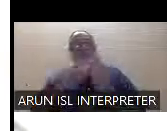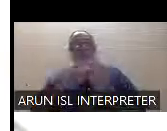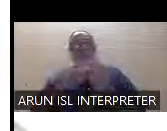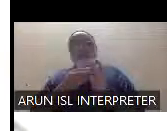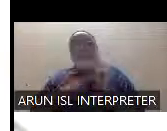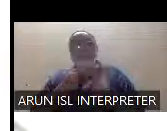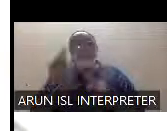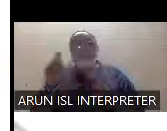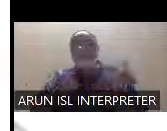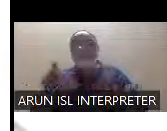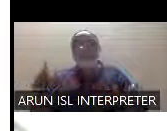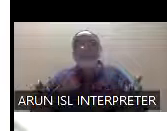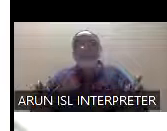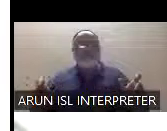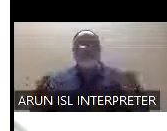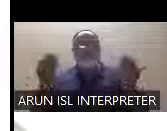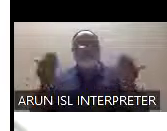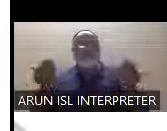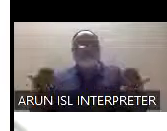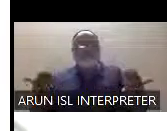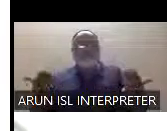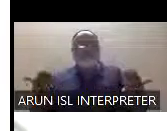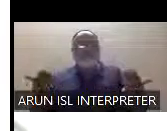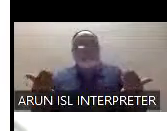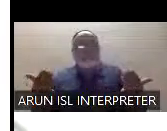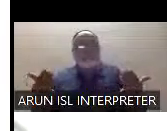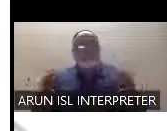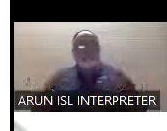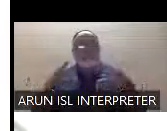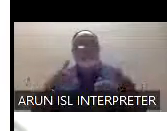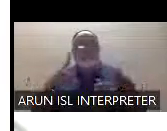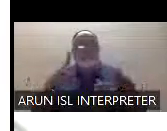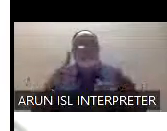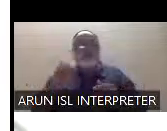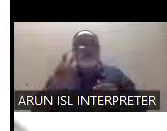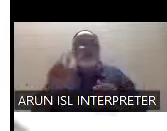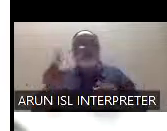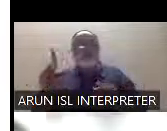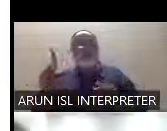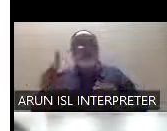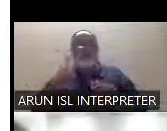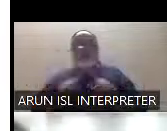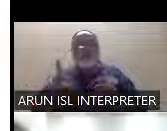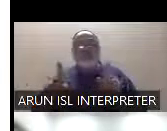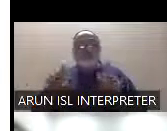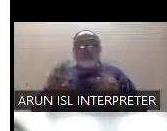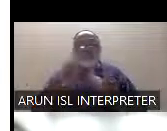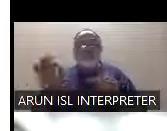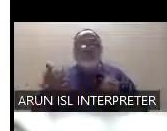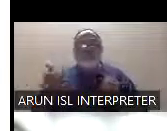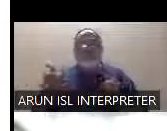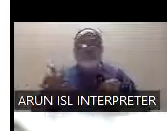people with disabilities. The next census should have happened in 2021, but it did not.